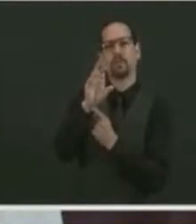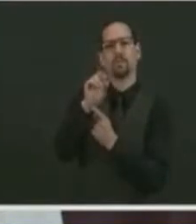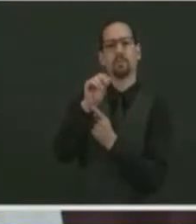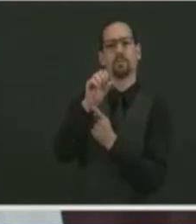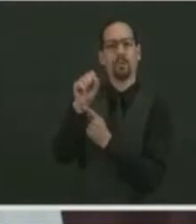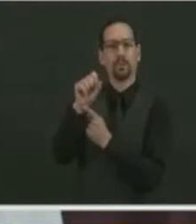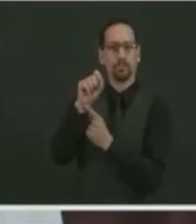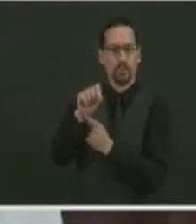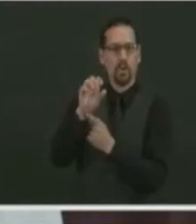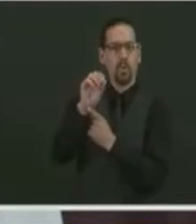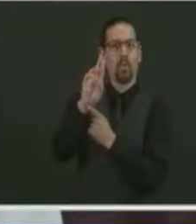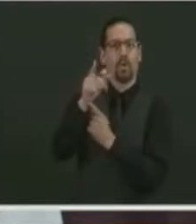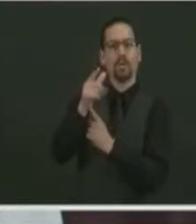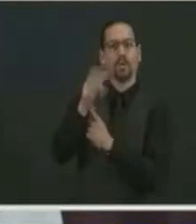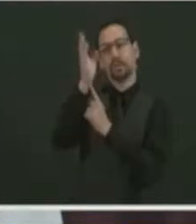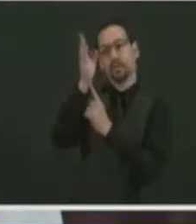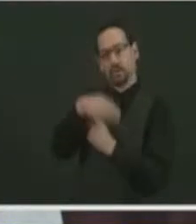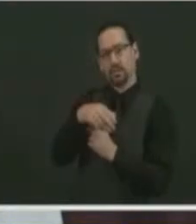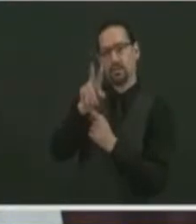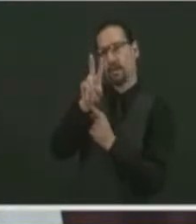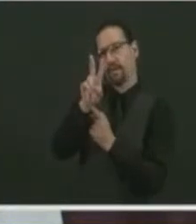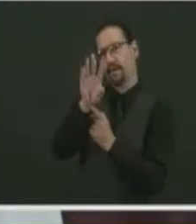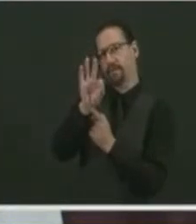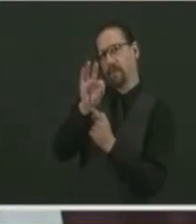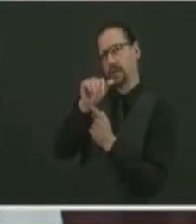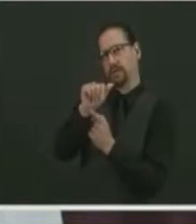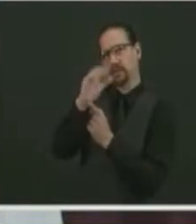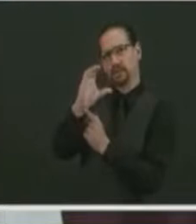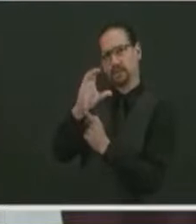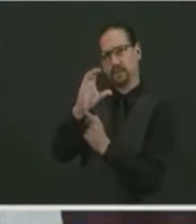redcross.org/VFAC. Or you can call